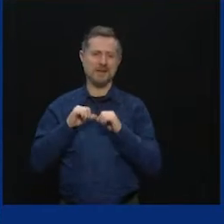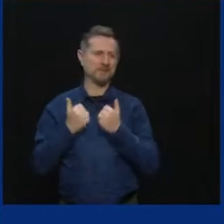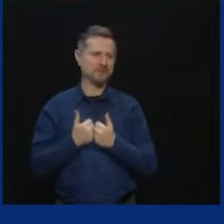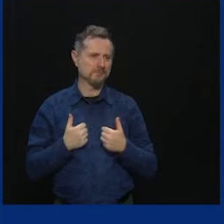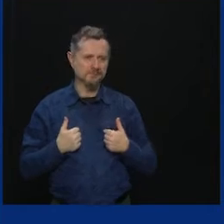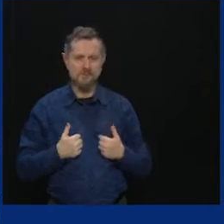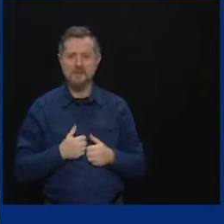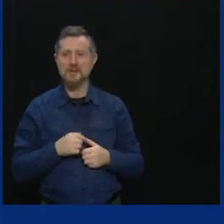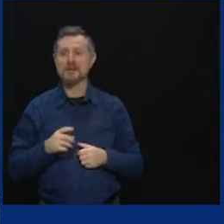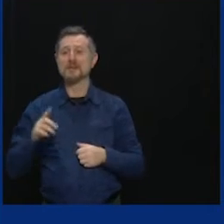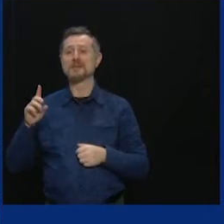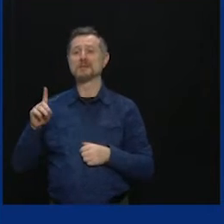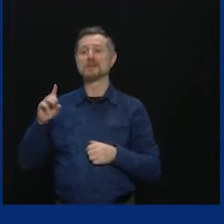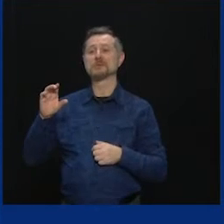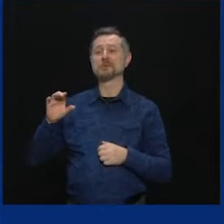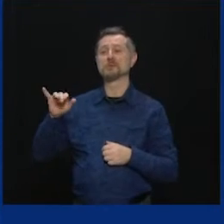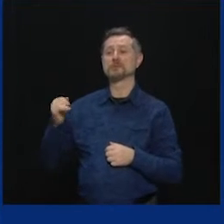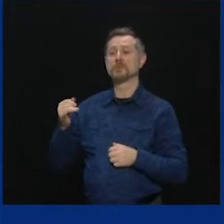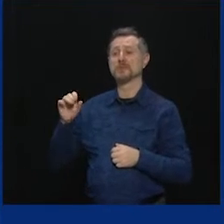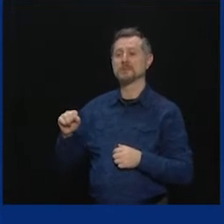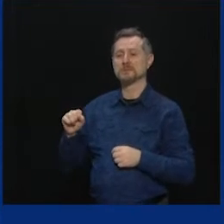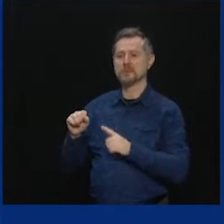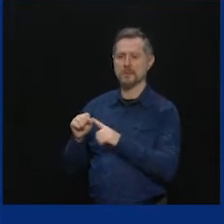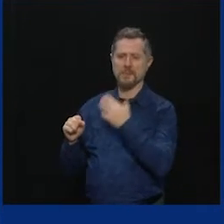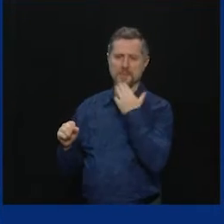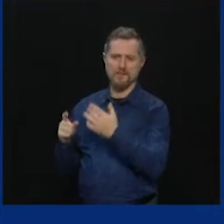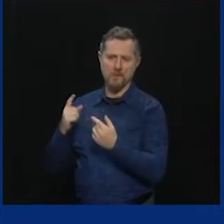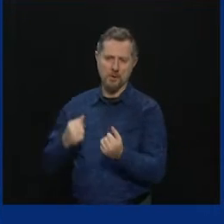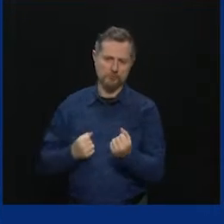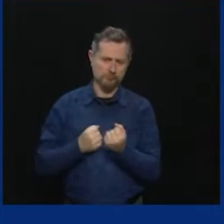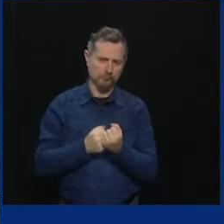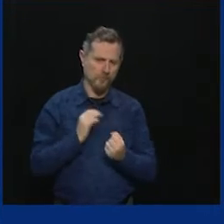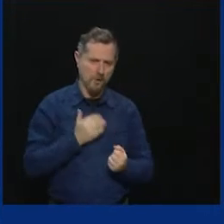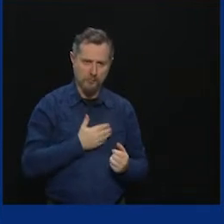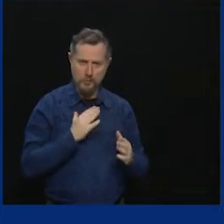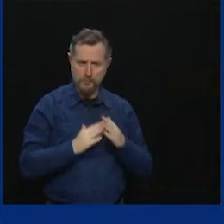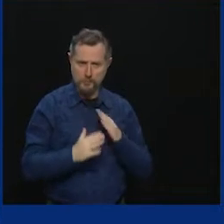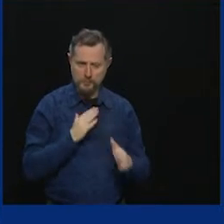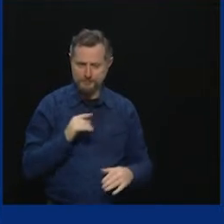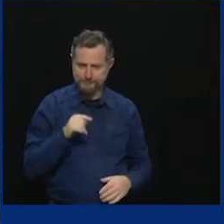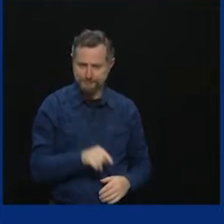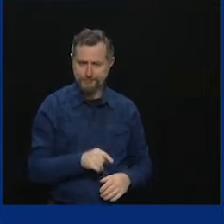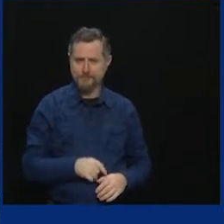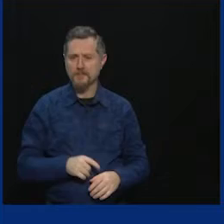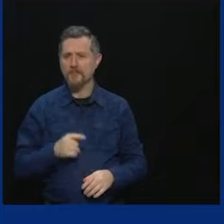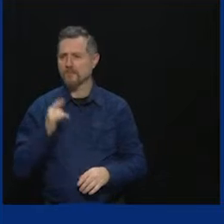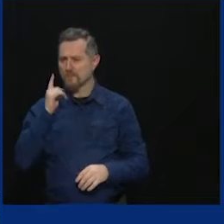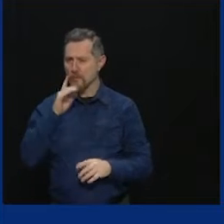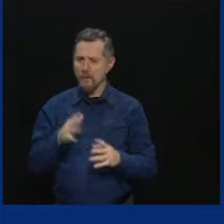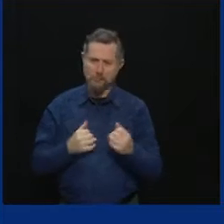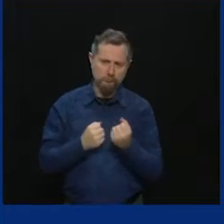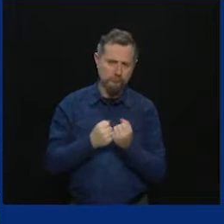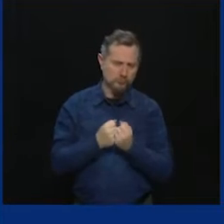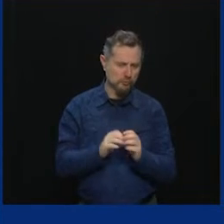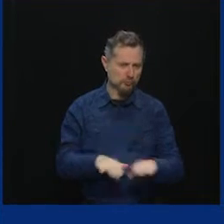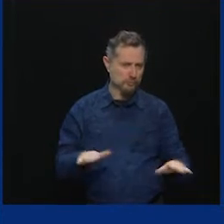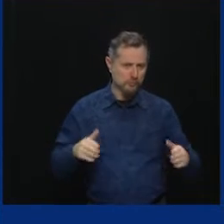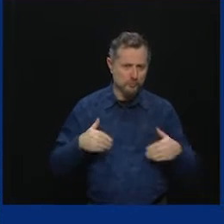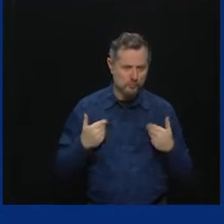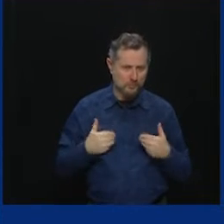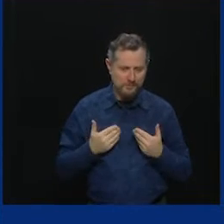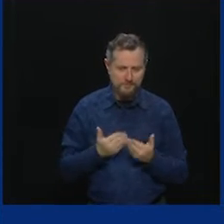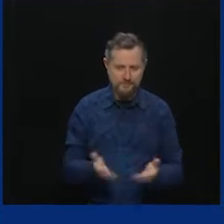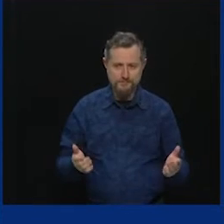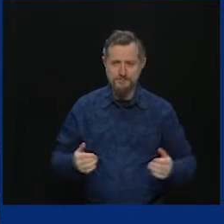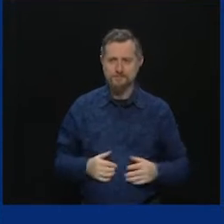DCJS, thank you for buying into our communities. Thank you for buying into our youth. Thank you for buying into our fight,